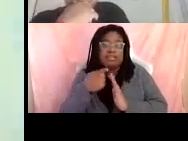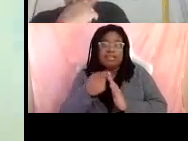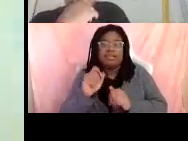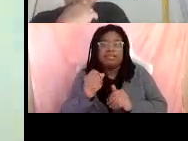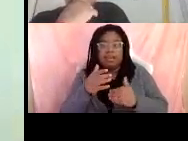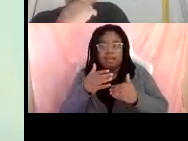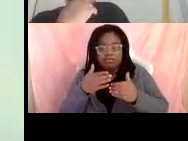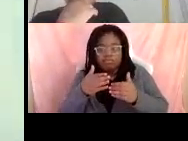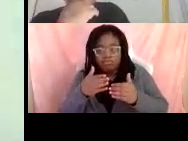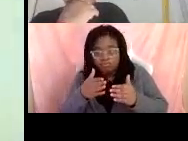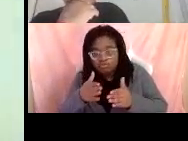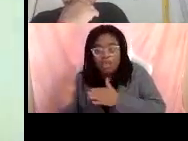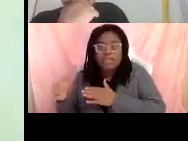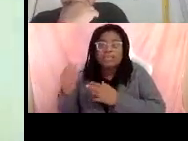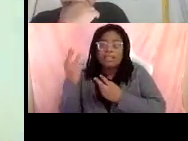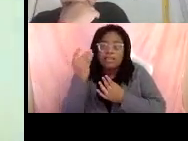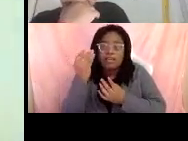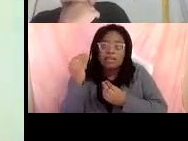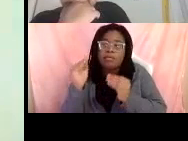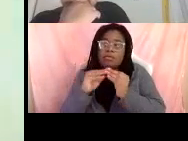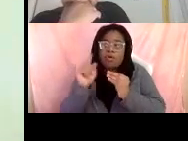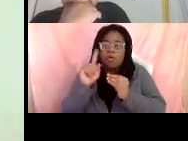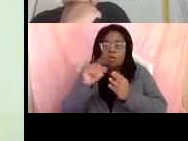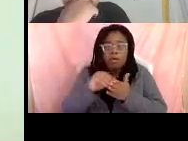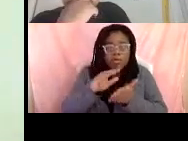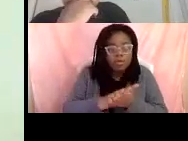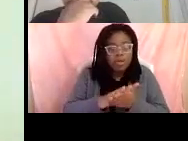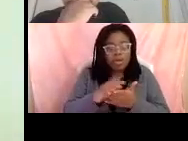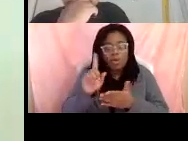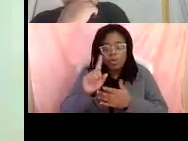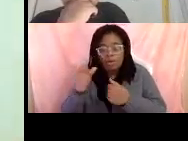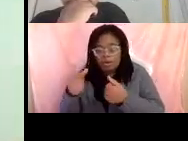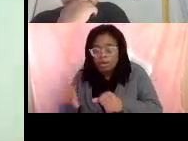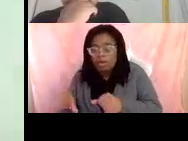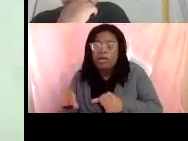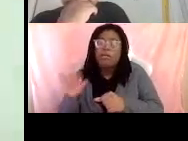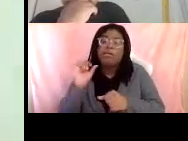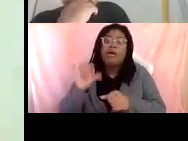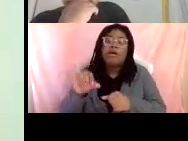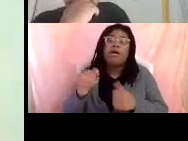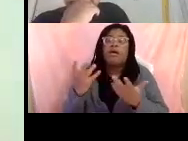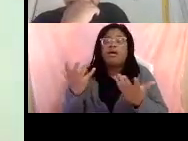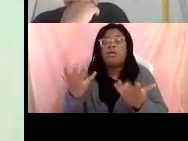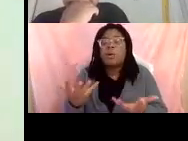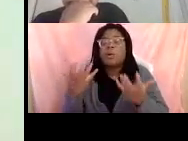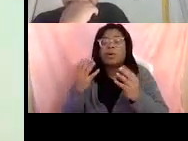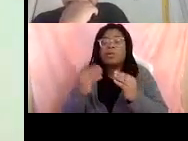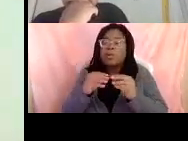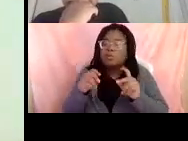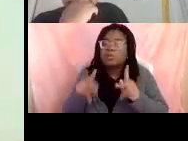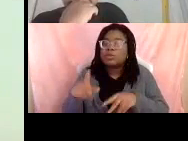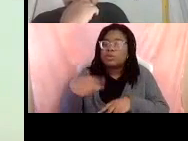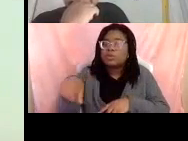like, or thinking more about where you want to place, but we just wanted to give you